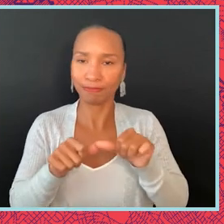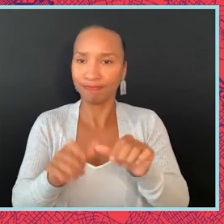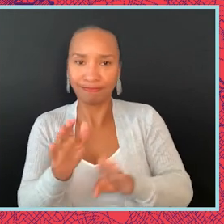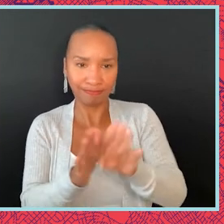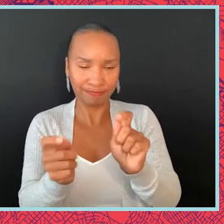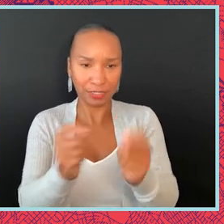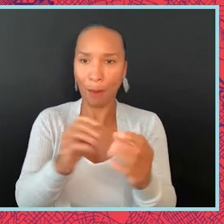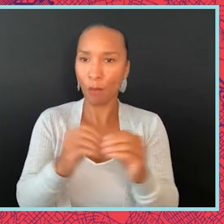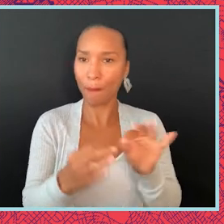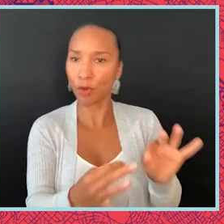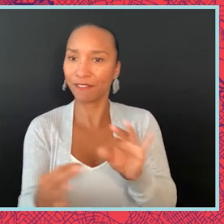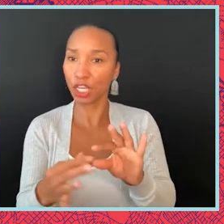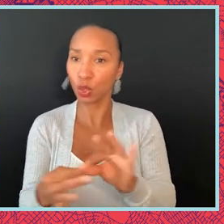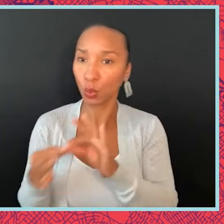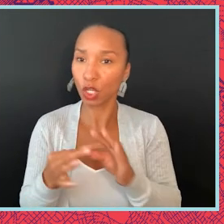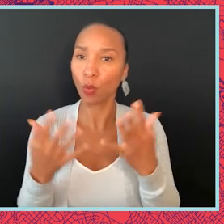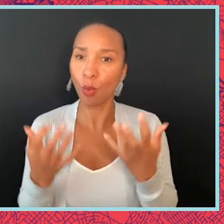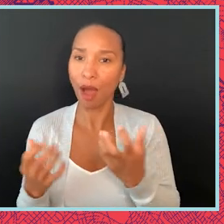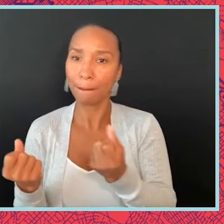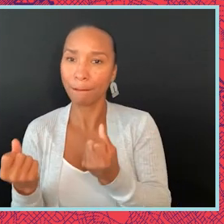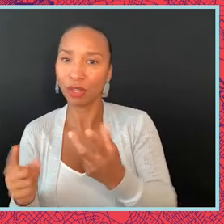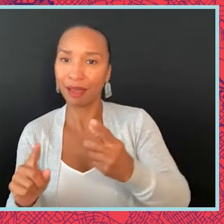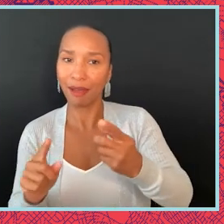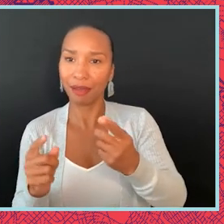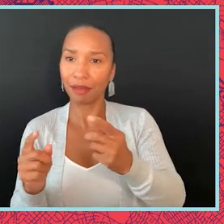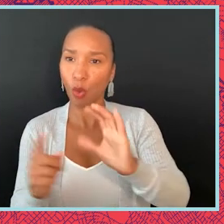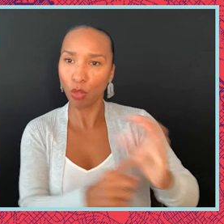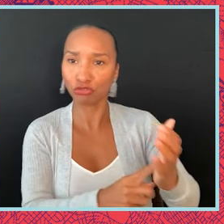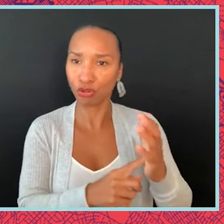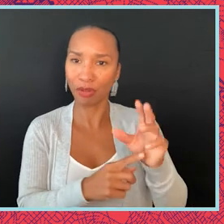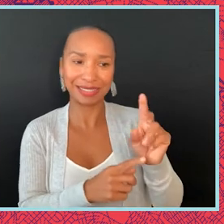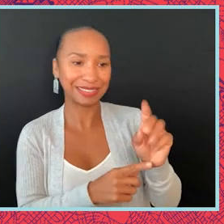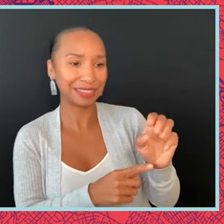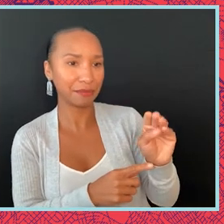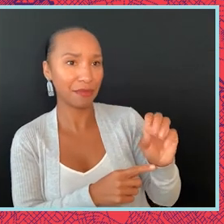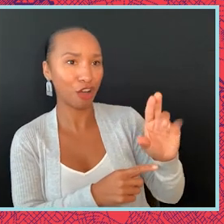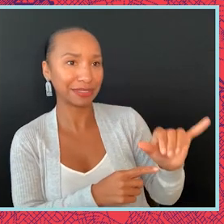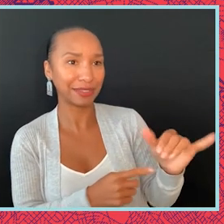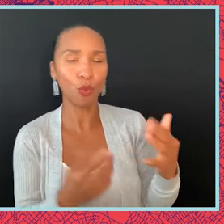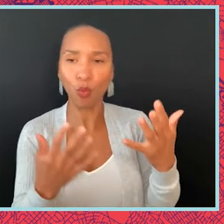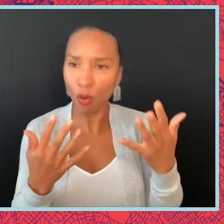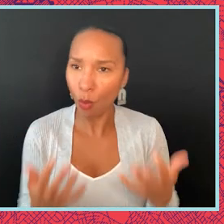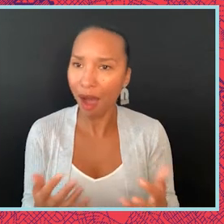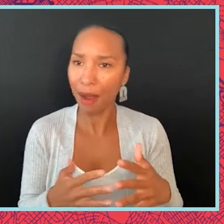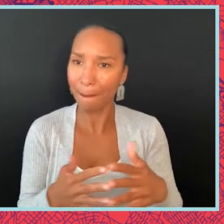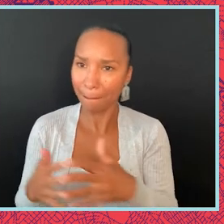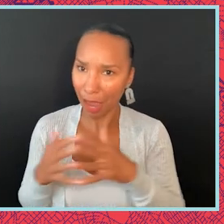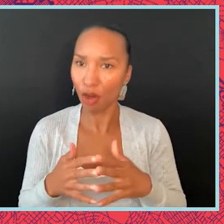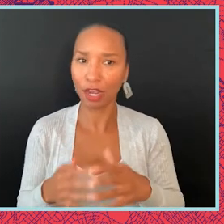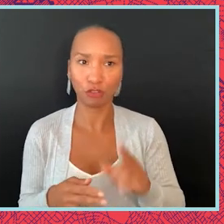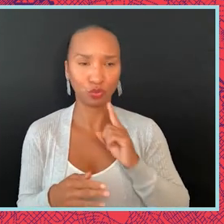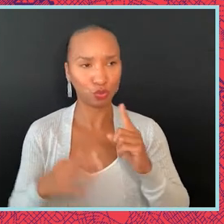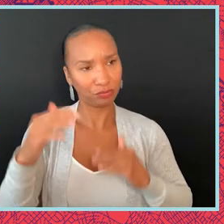creating a more perfect union. We are committed to a multicultural democracy, and we are committed to making America live